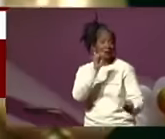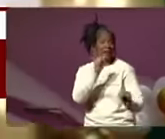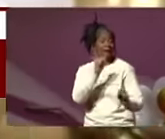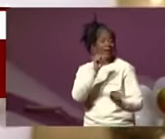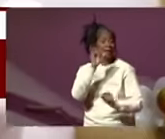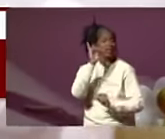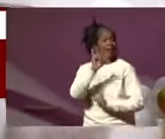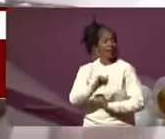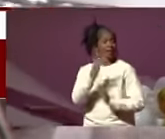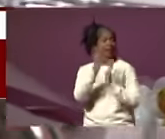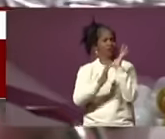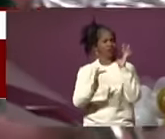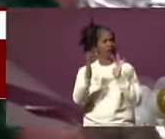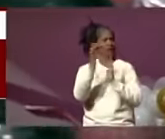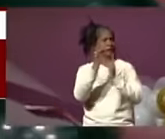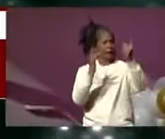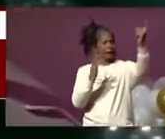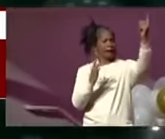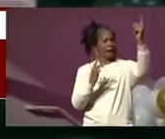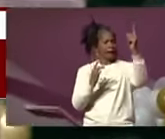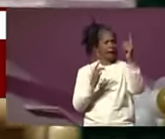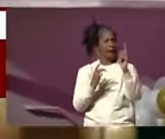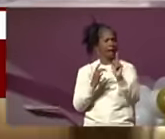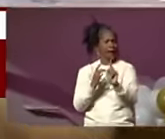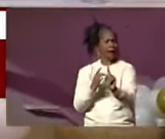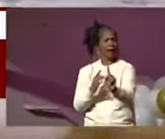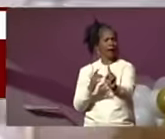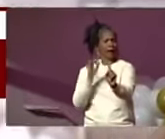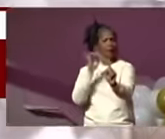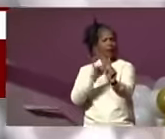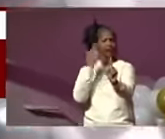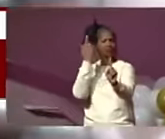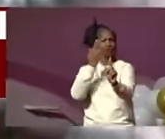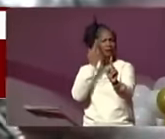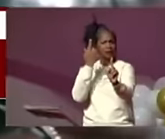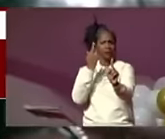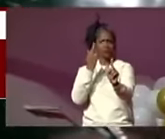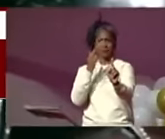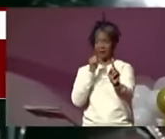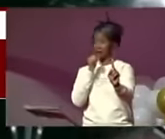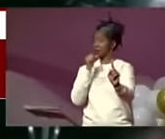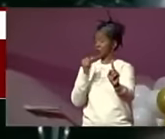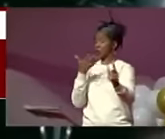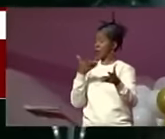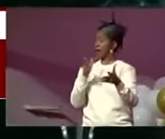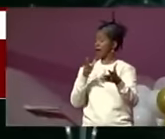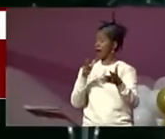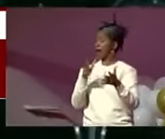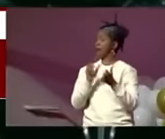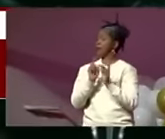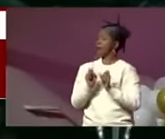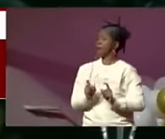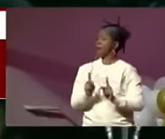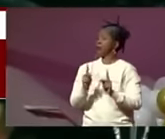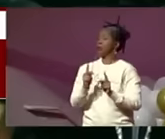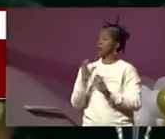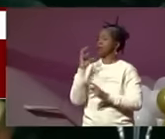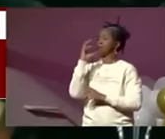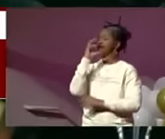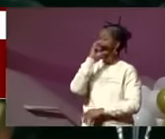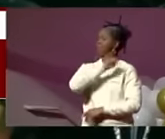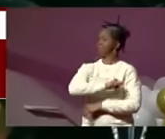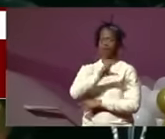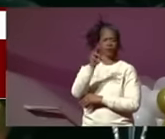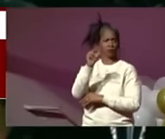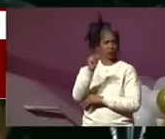Jesus came. And so won't you right now, don't let this moment pass. God is speaking to you right now. That inner impulse you